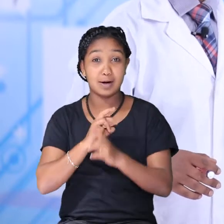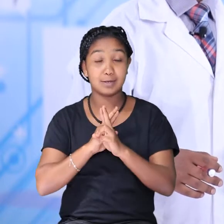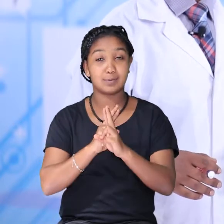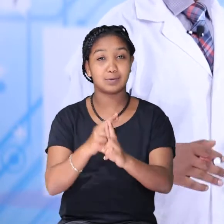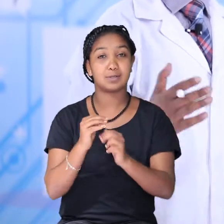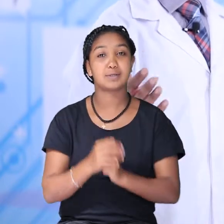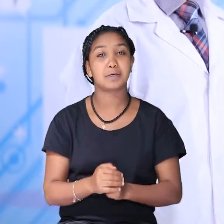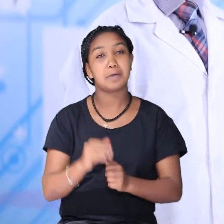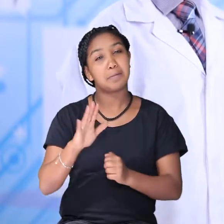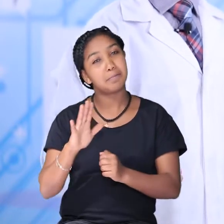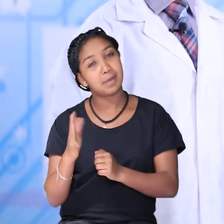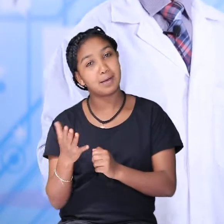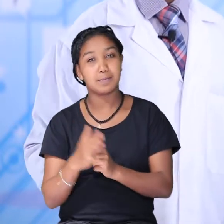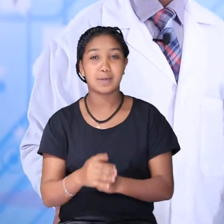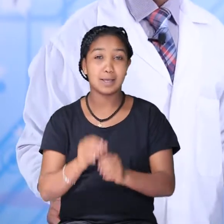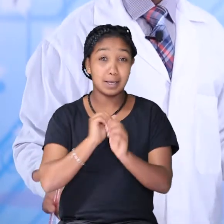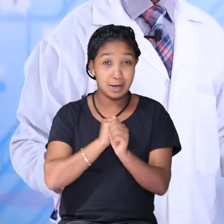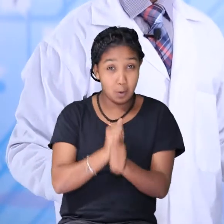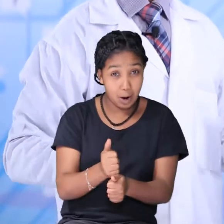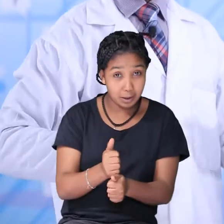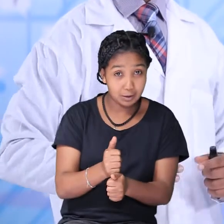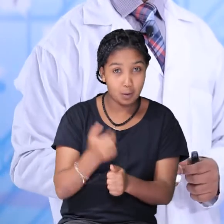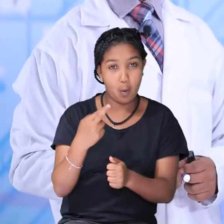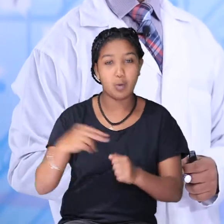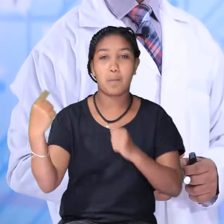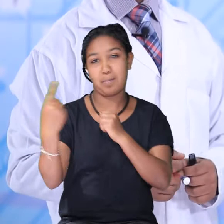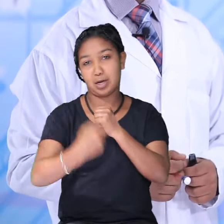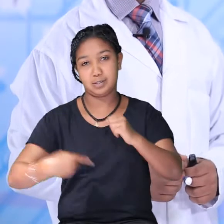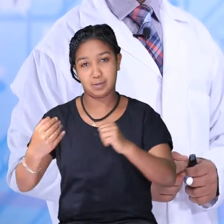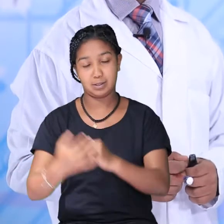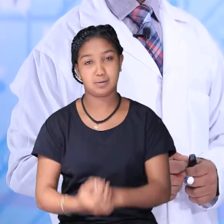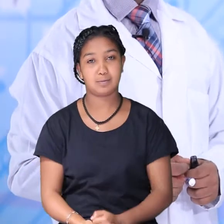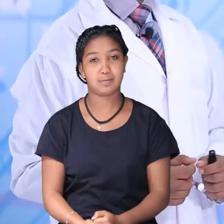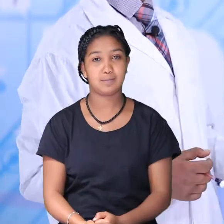responses may be a reward or a punishment.